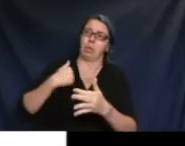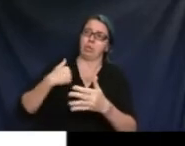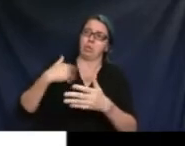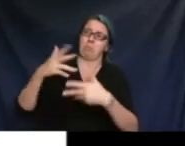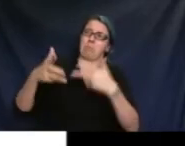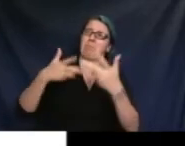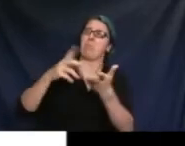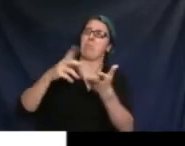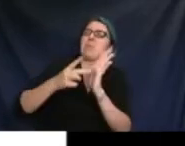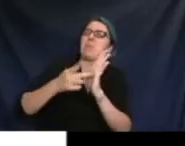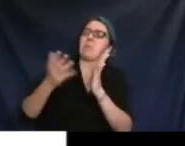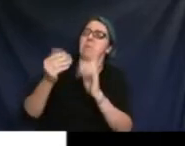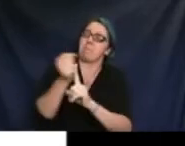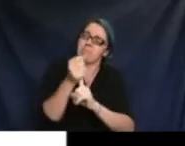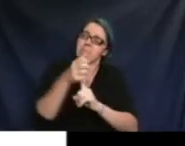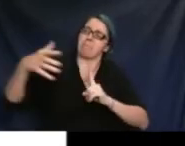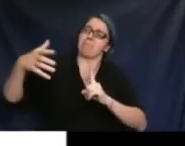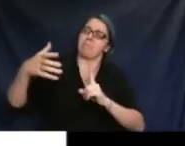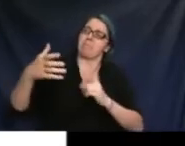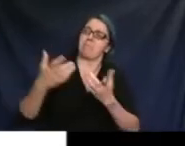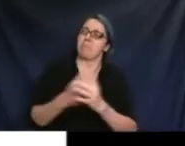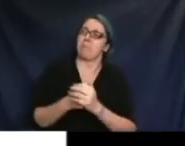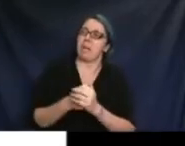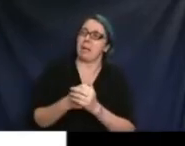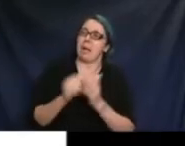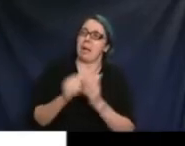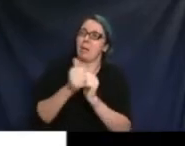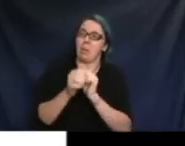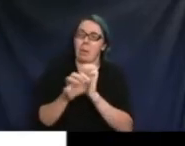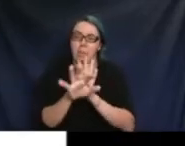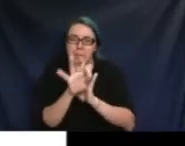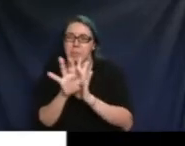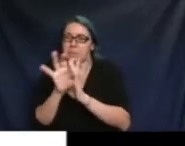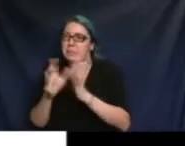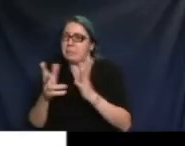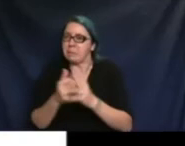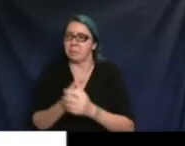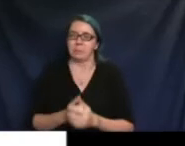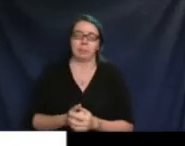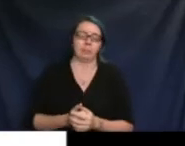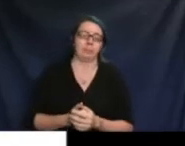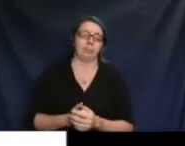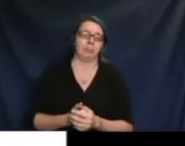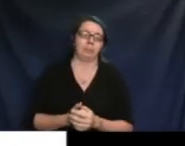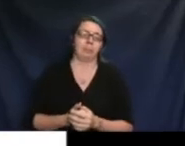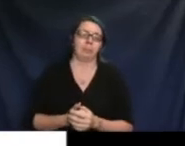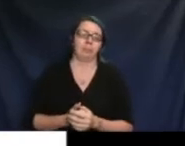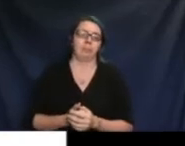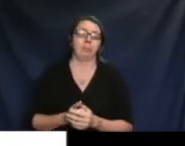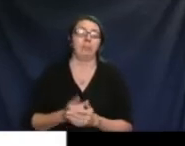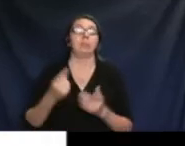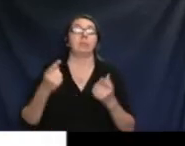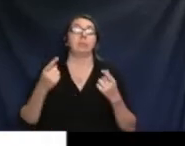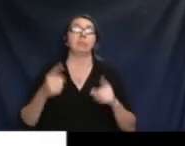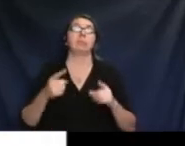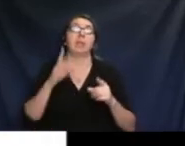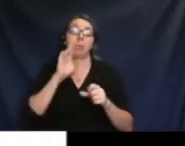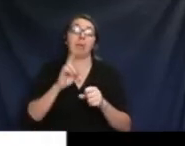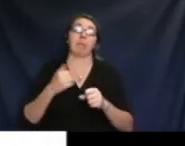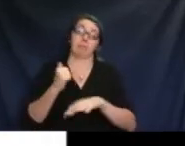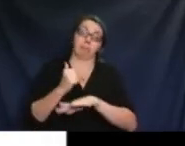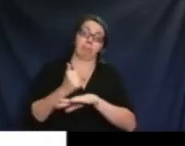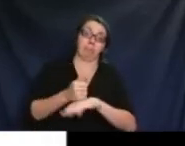So the grants will be awarded by a peer review panel that includes members of the Mayor's